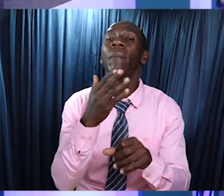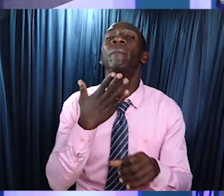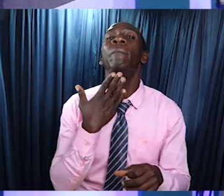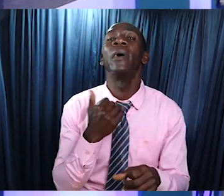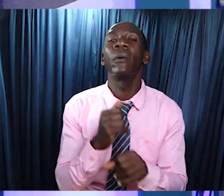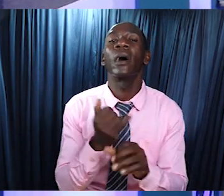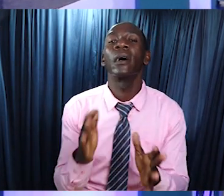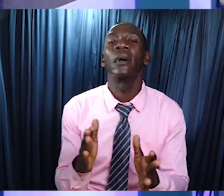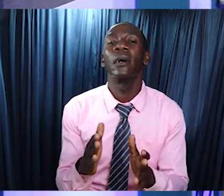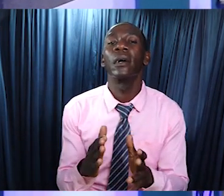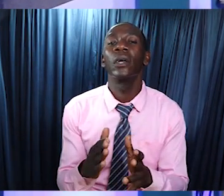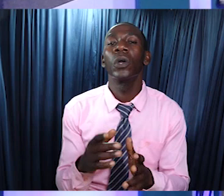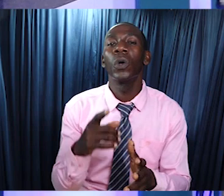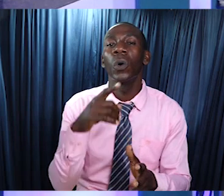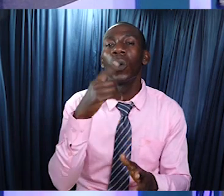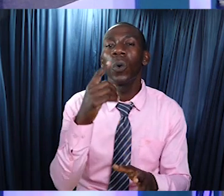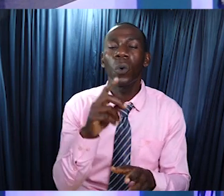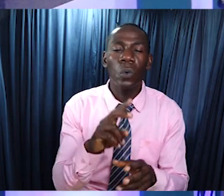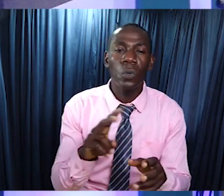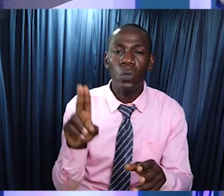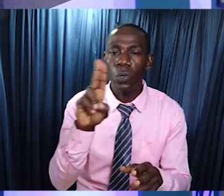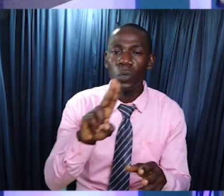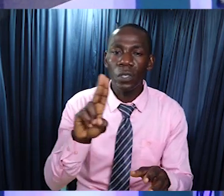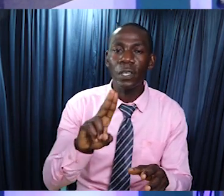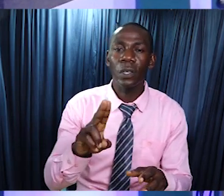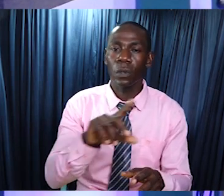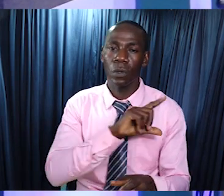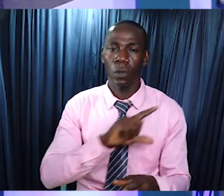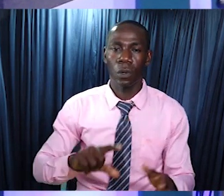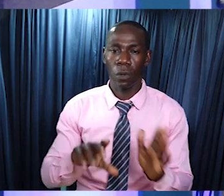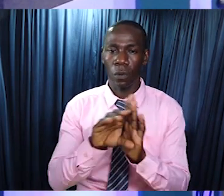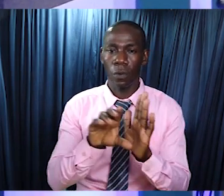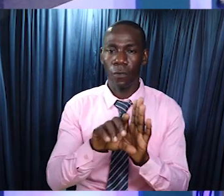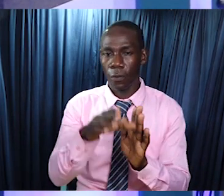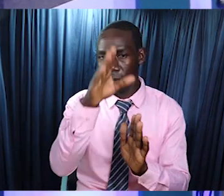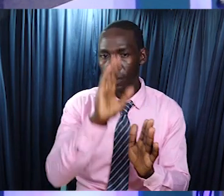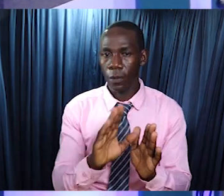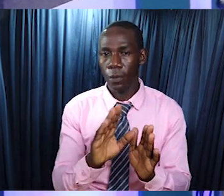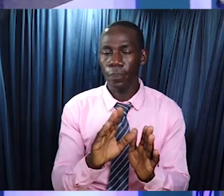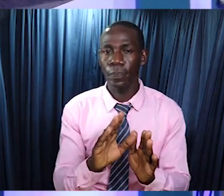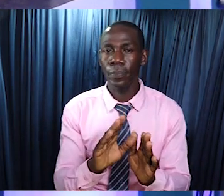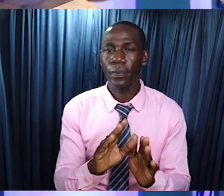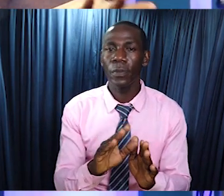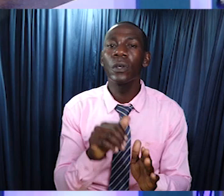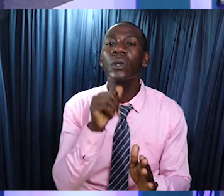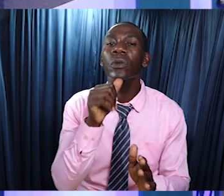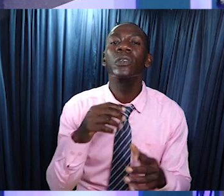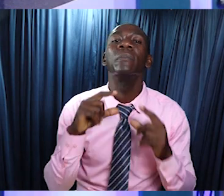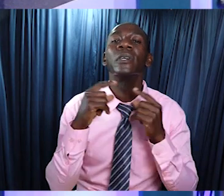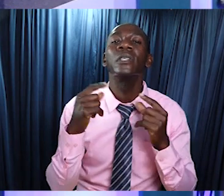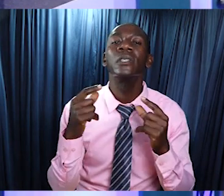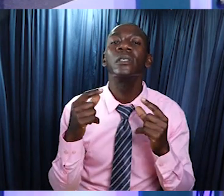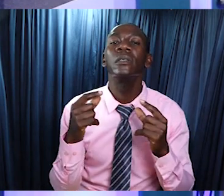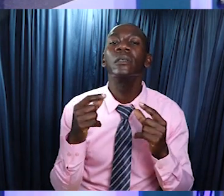weeping. Servants, that is. Wanaoitumikia sheria ya Bwana. Those who are serving the law of the Lord. Akisema watumishi. When he says servants. Amaanishi wahubiri. He doesn't